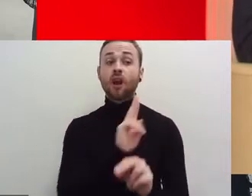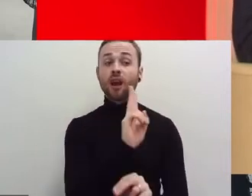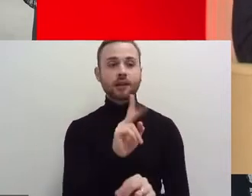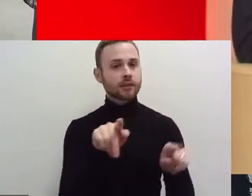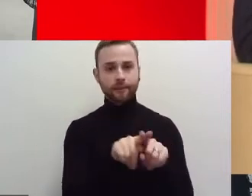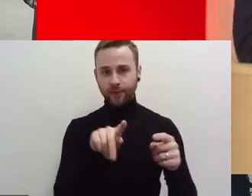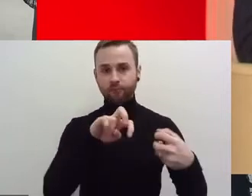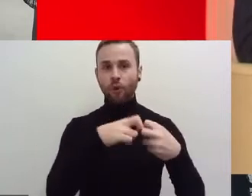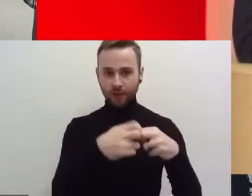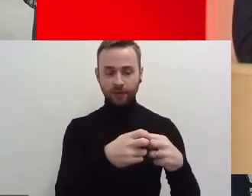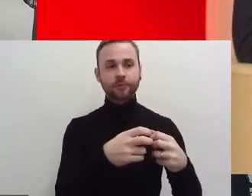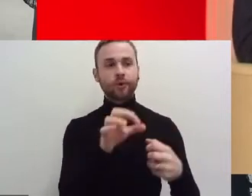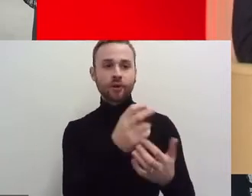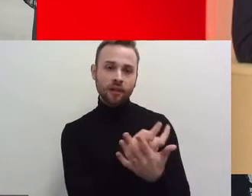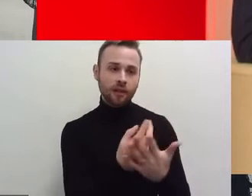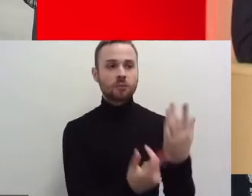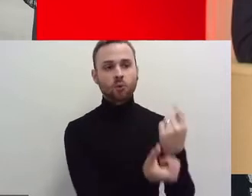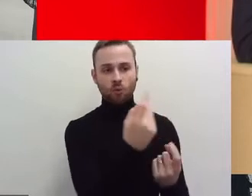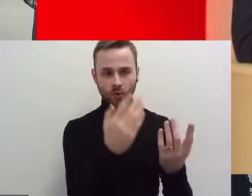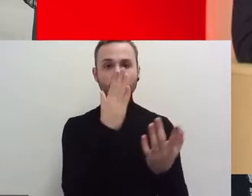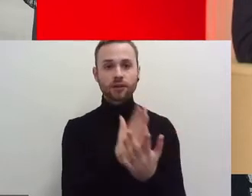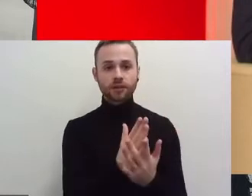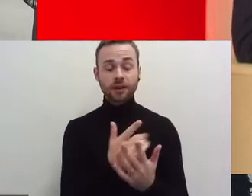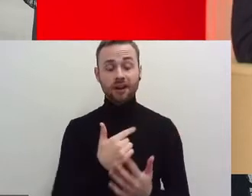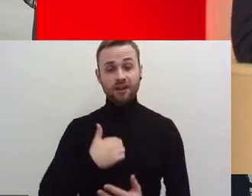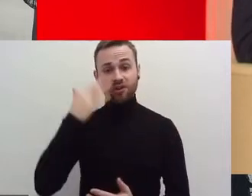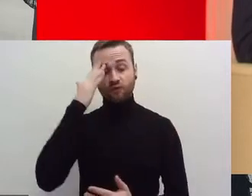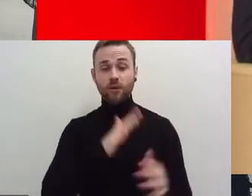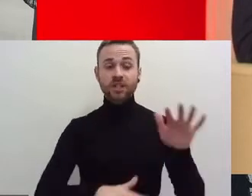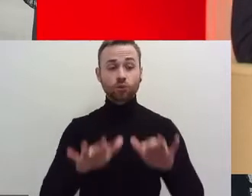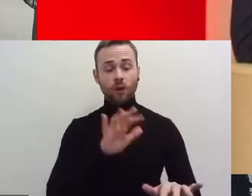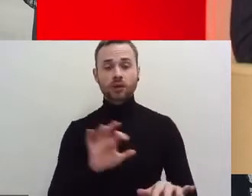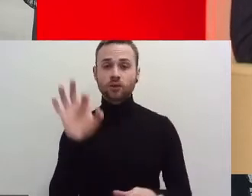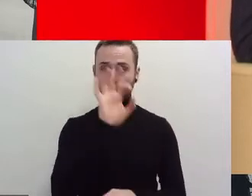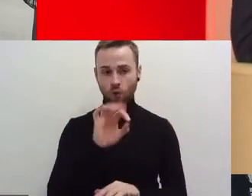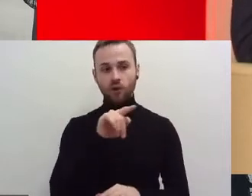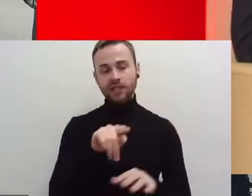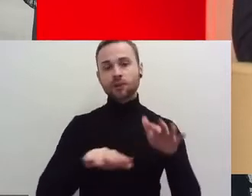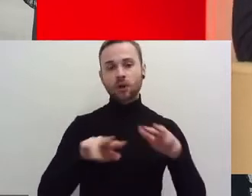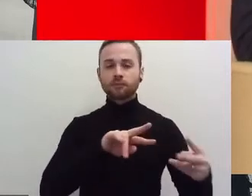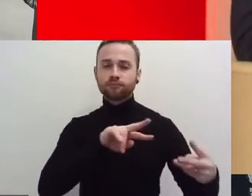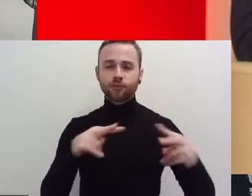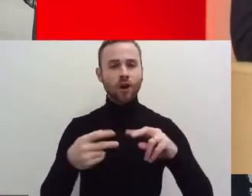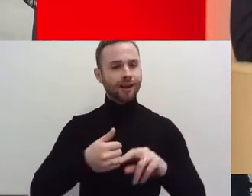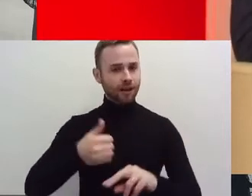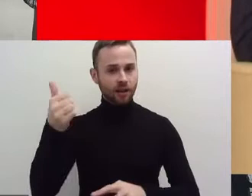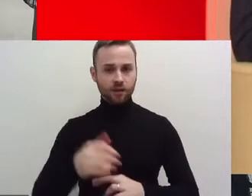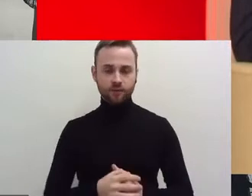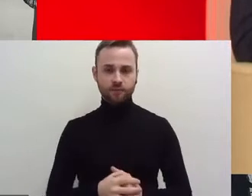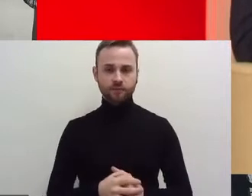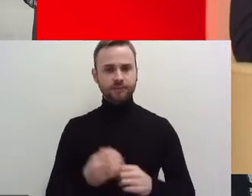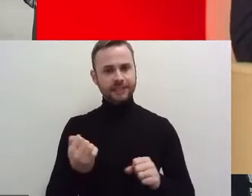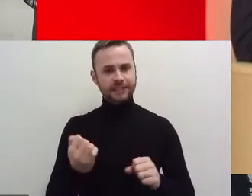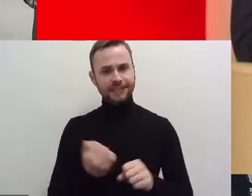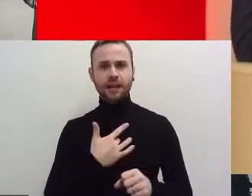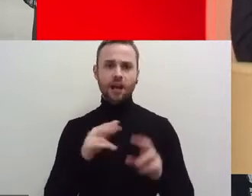improved, and that's from my perspective, because if we have motivated teachers, maybe young teachers, also older teachers that come